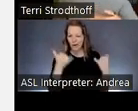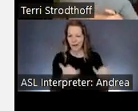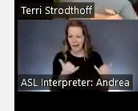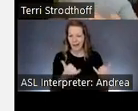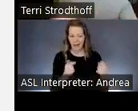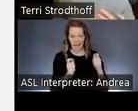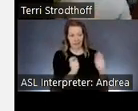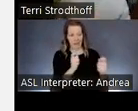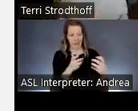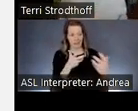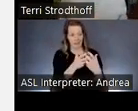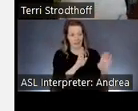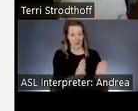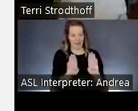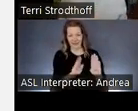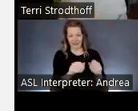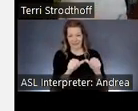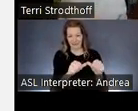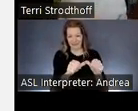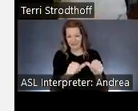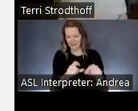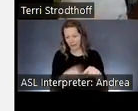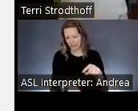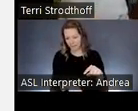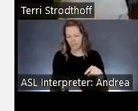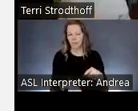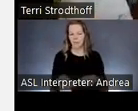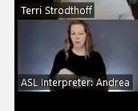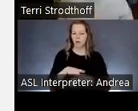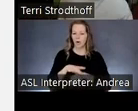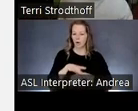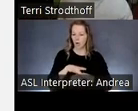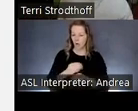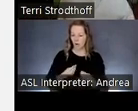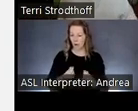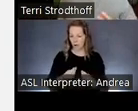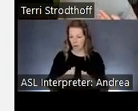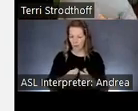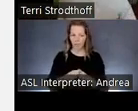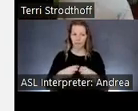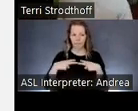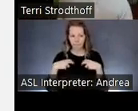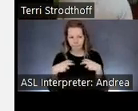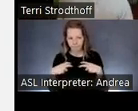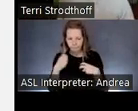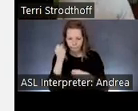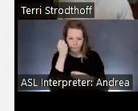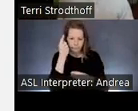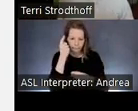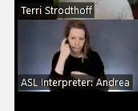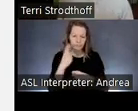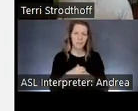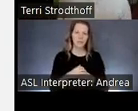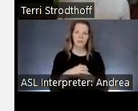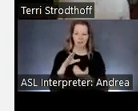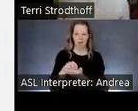that got us here are not going to be the behaviors that get us out. So Earth is about skill understanding what we're doing and